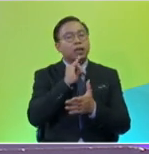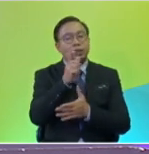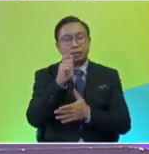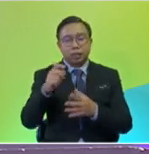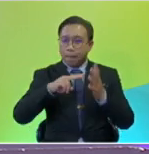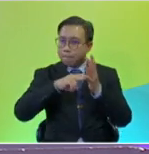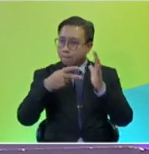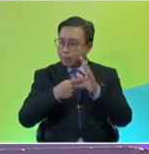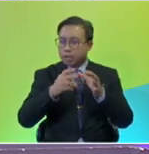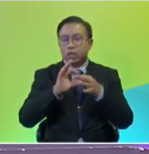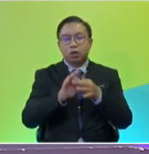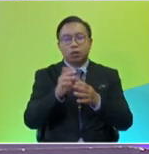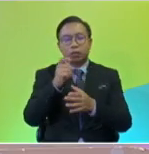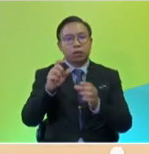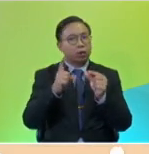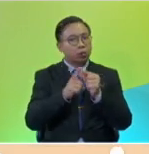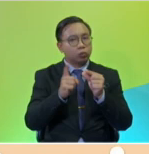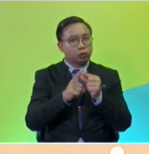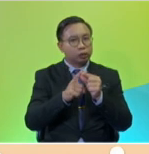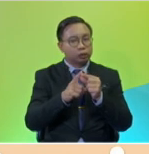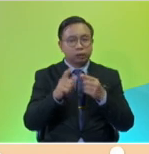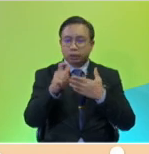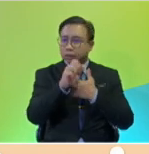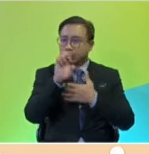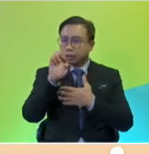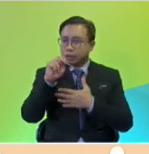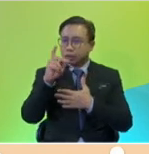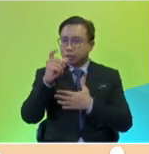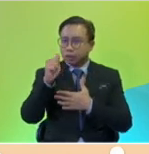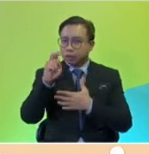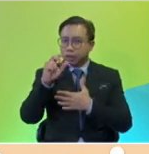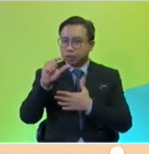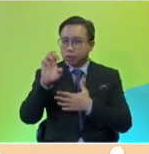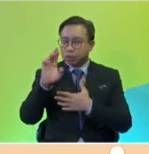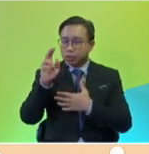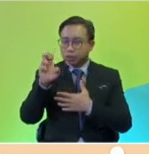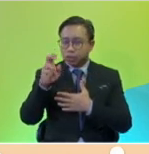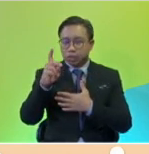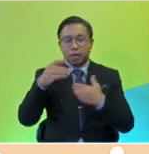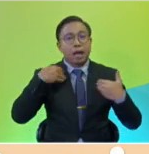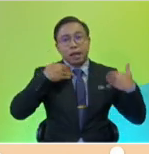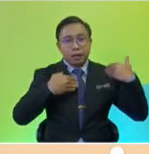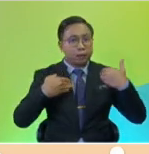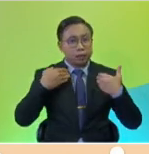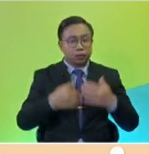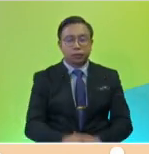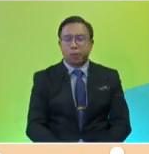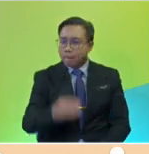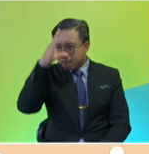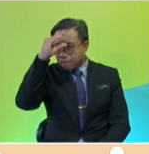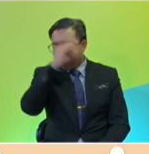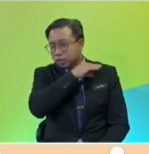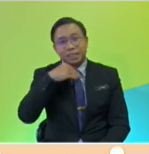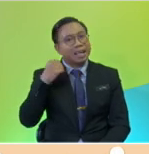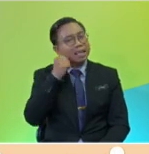meaning of the word endangered animal. So boys and girls,